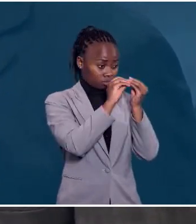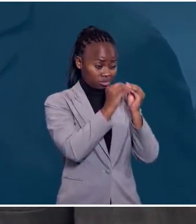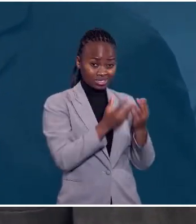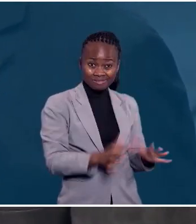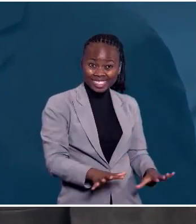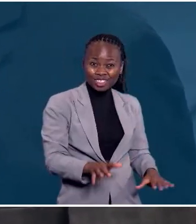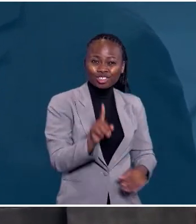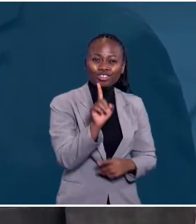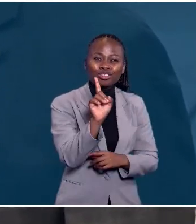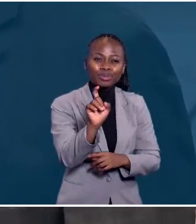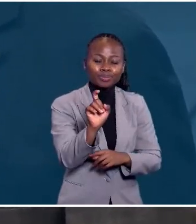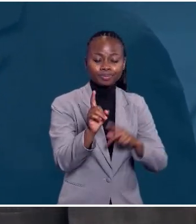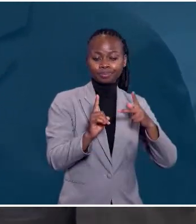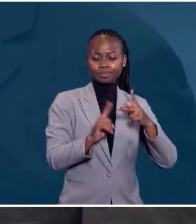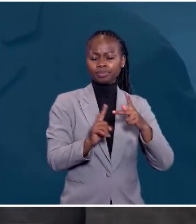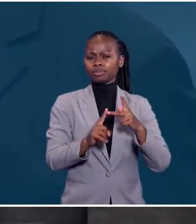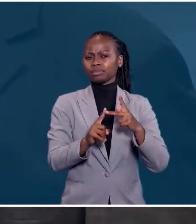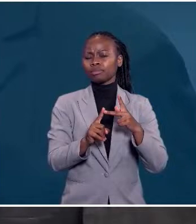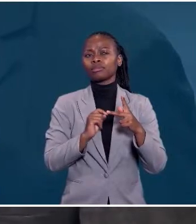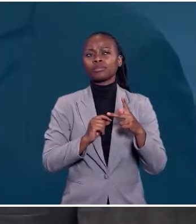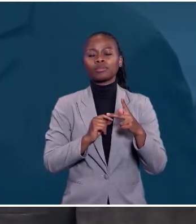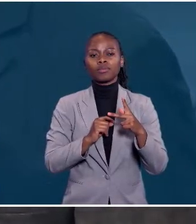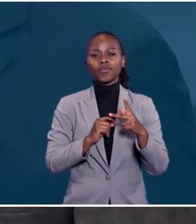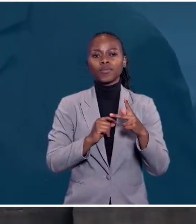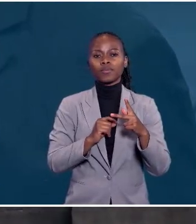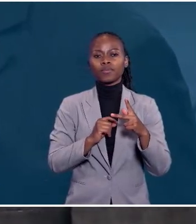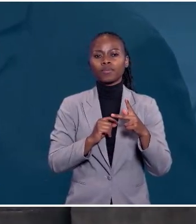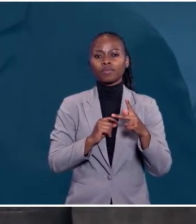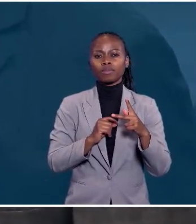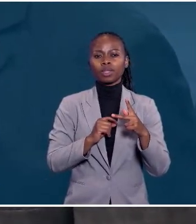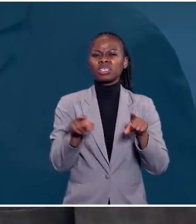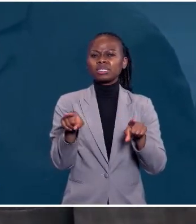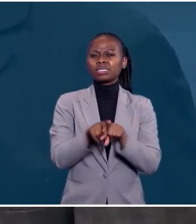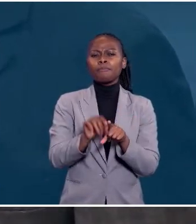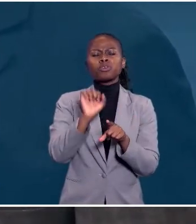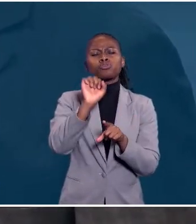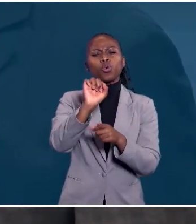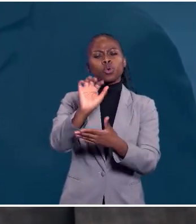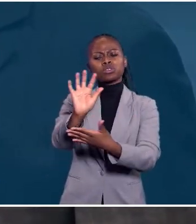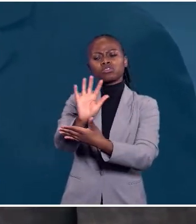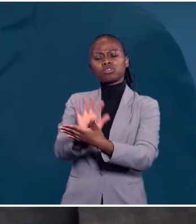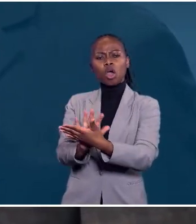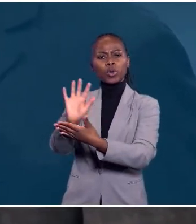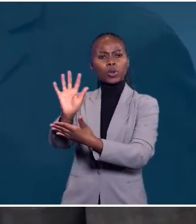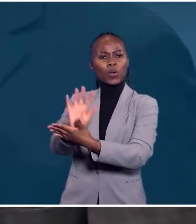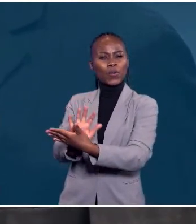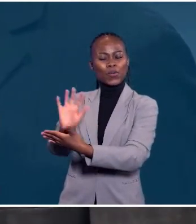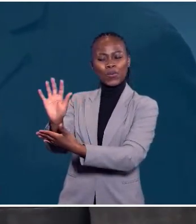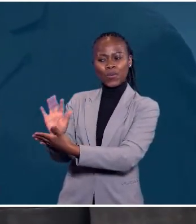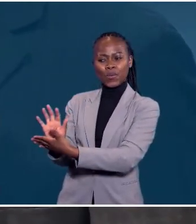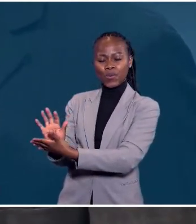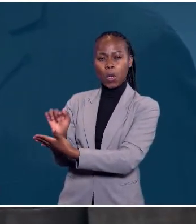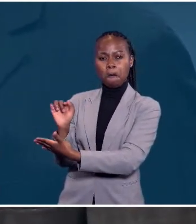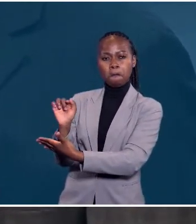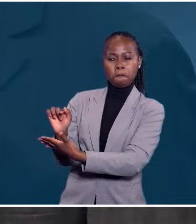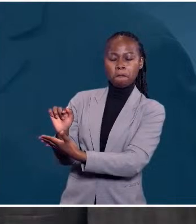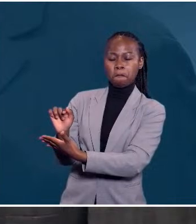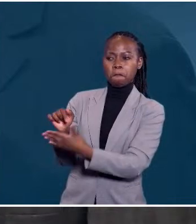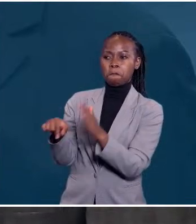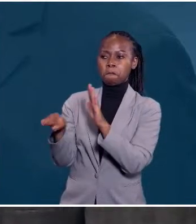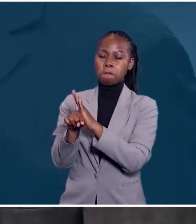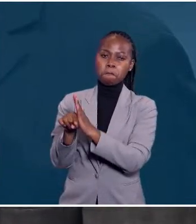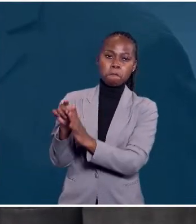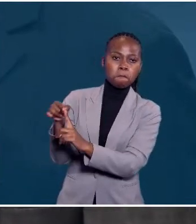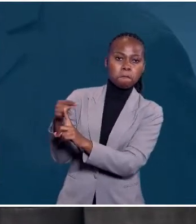have you assumed in your different scenarios about the duration of